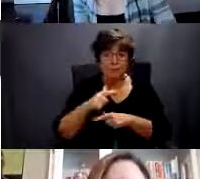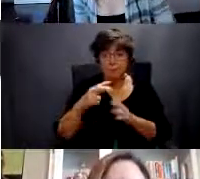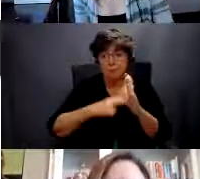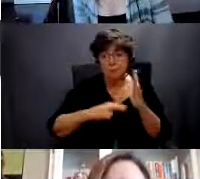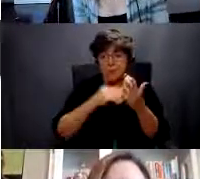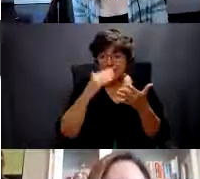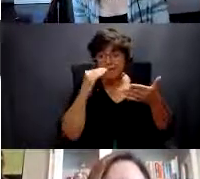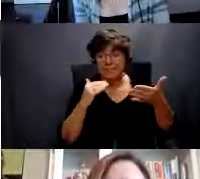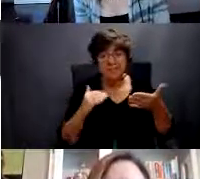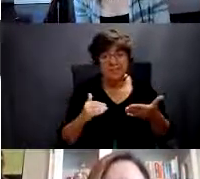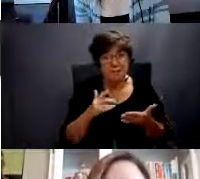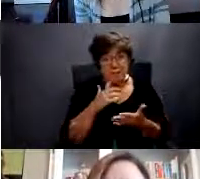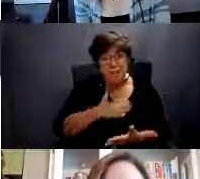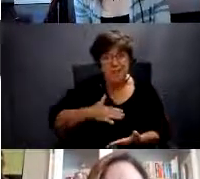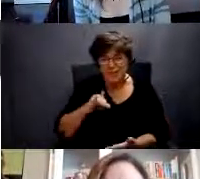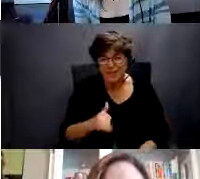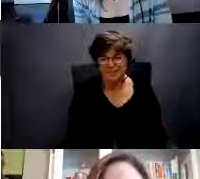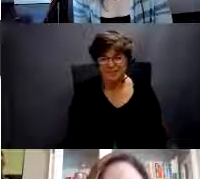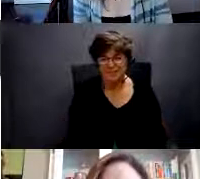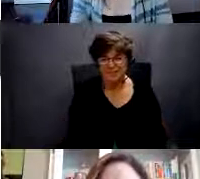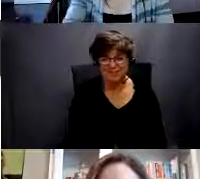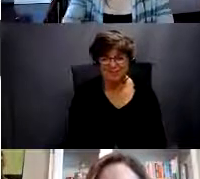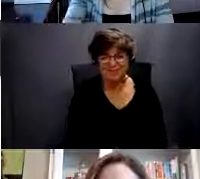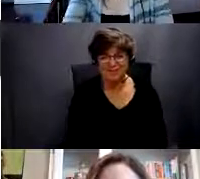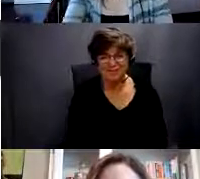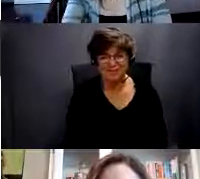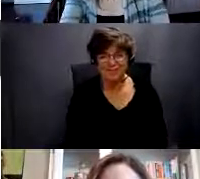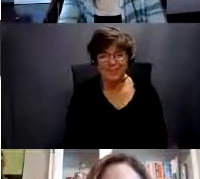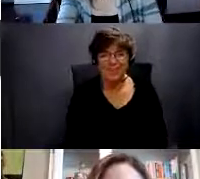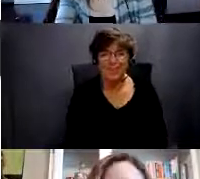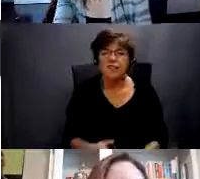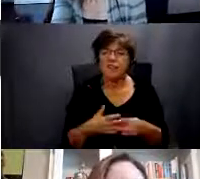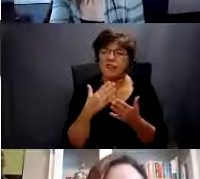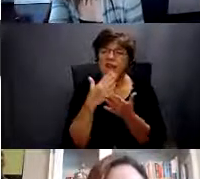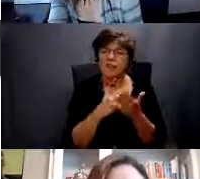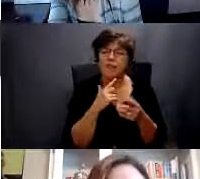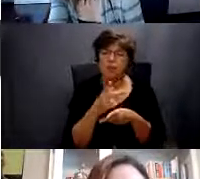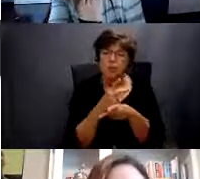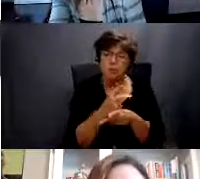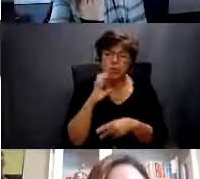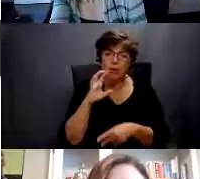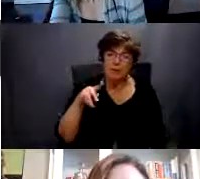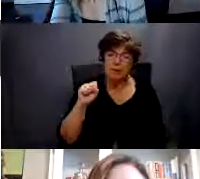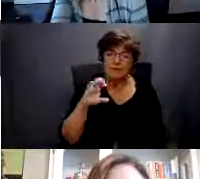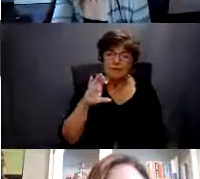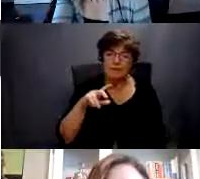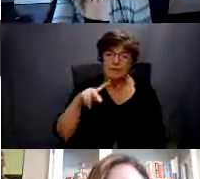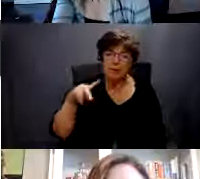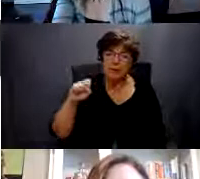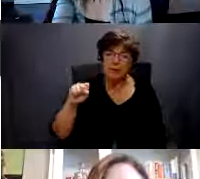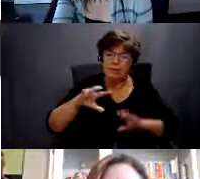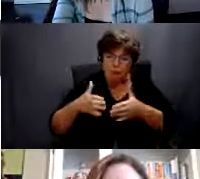through these, that would be much appreciated as well. So these are the guidelines for the supervisors of CPS and CPPS community